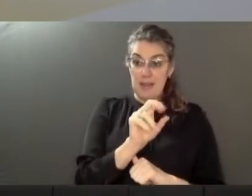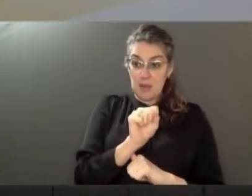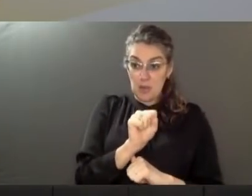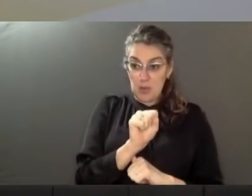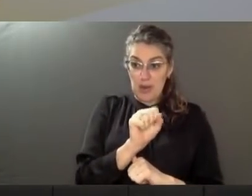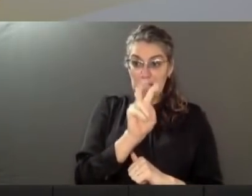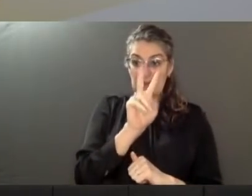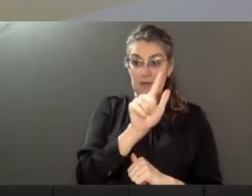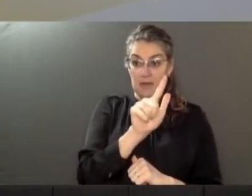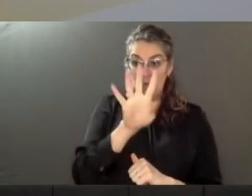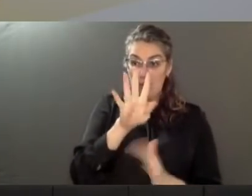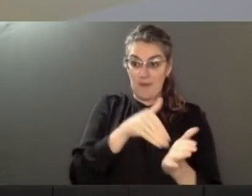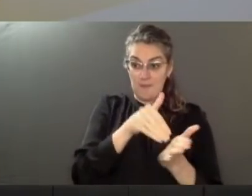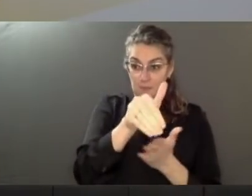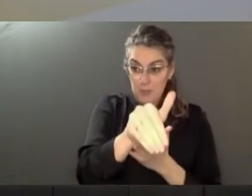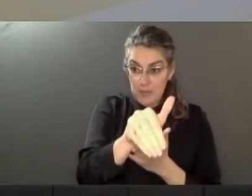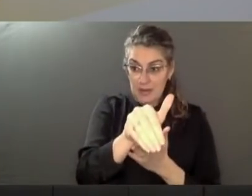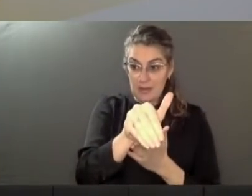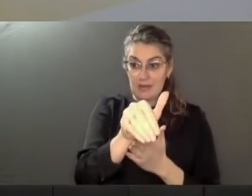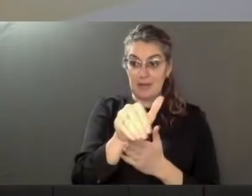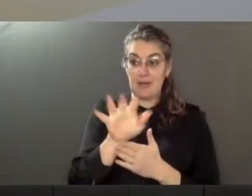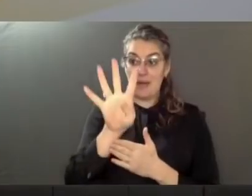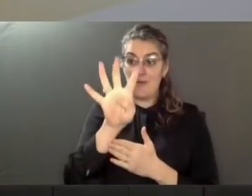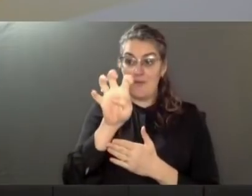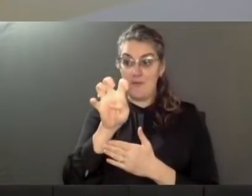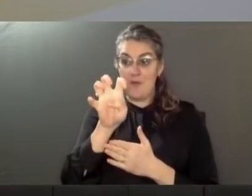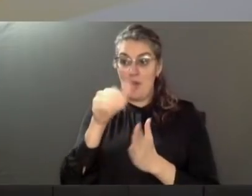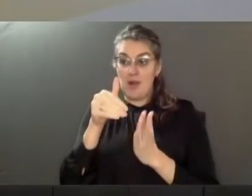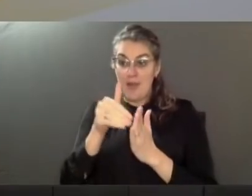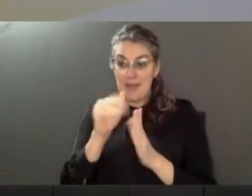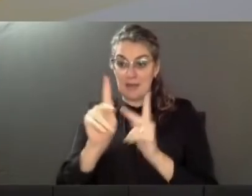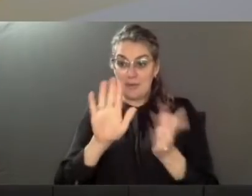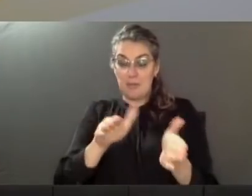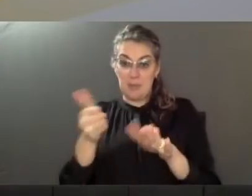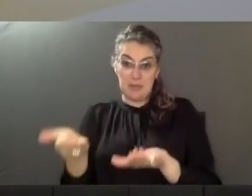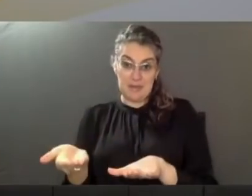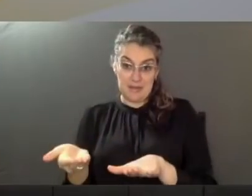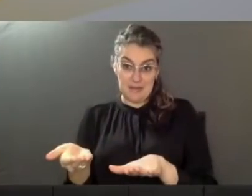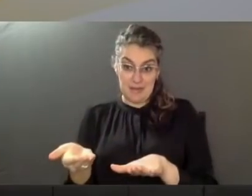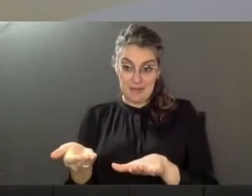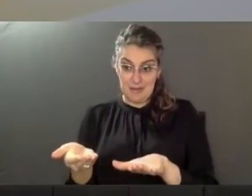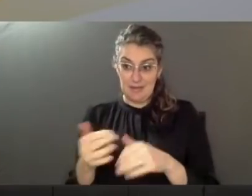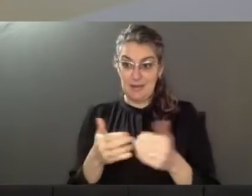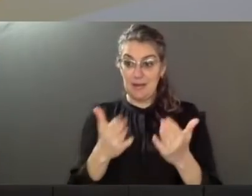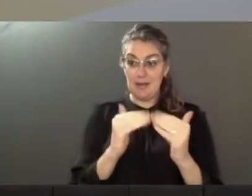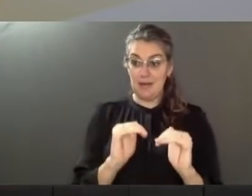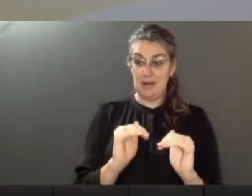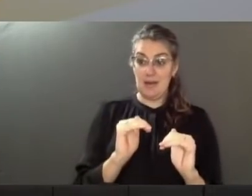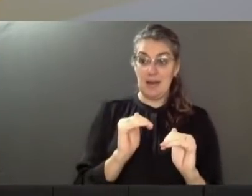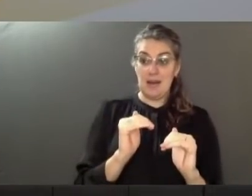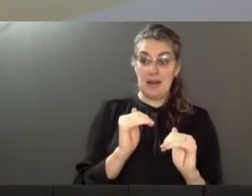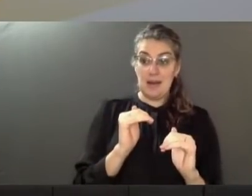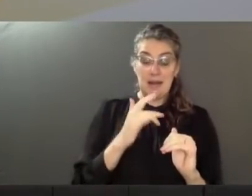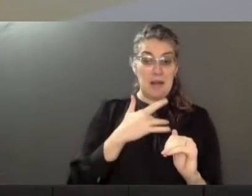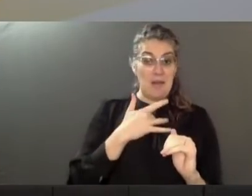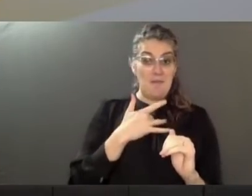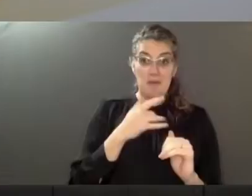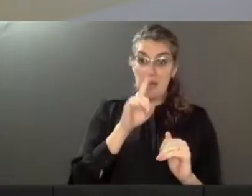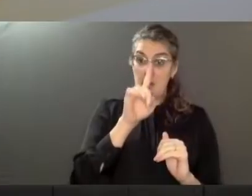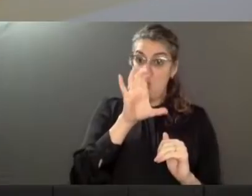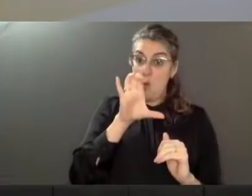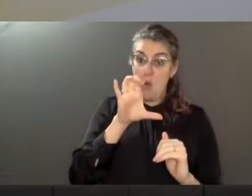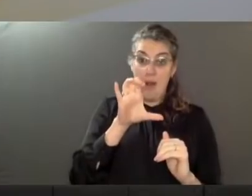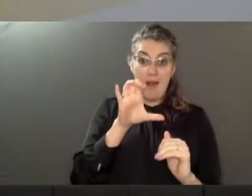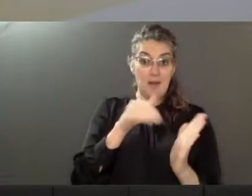additional 100,000 deaths in the United States within the next month. The situation in Canada remains concerning, with